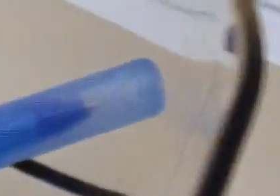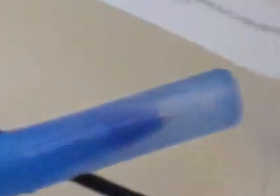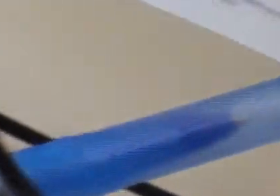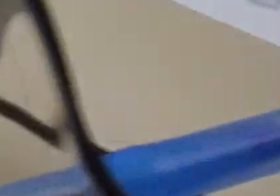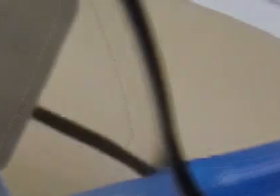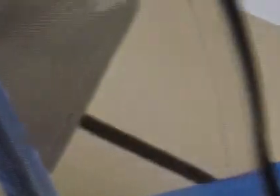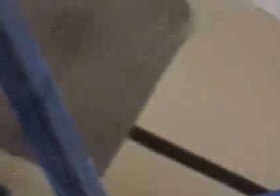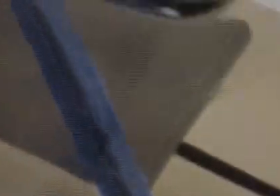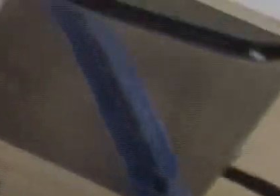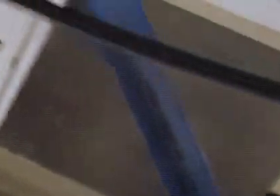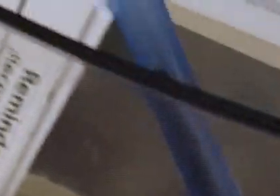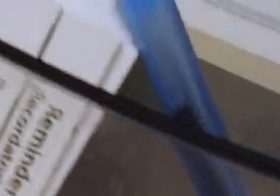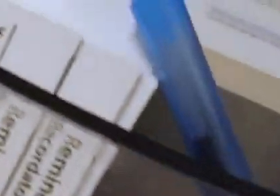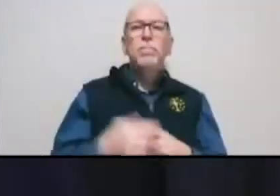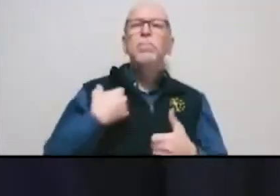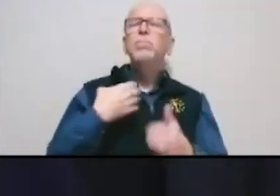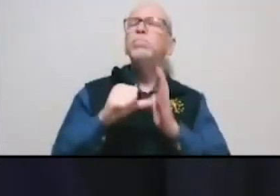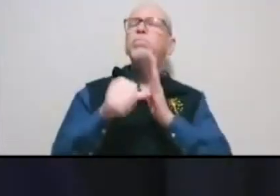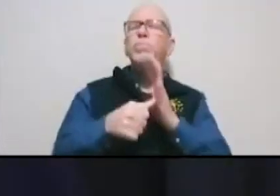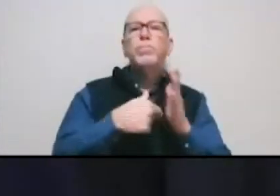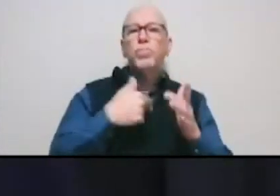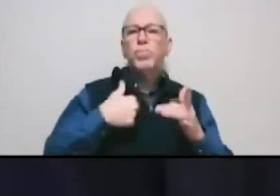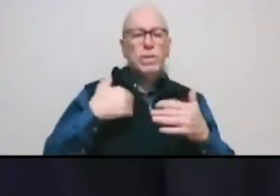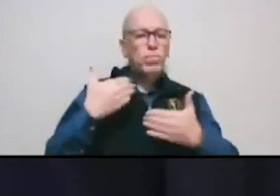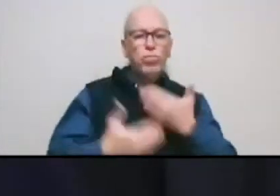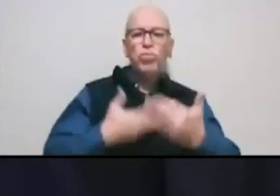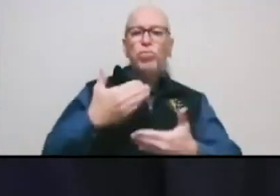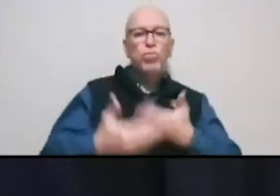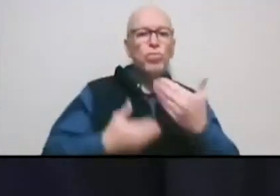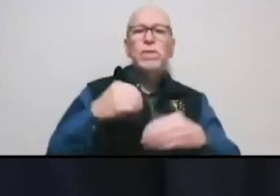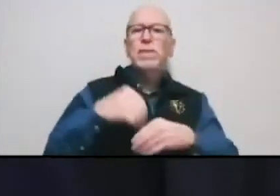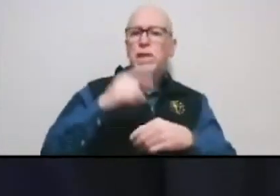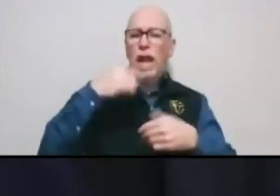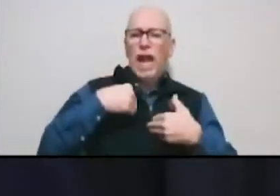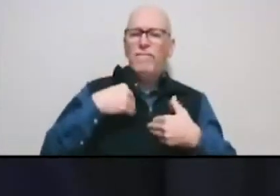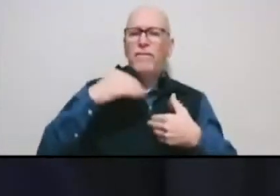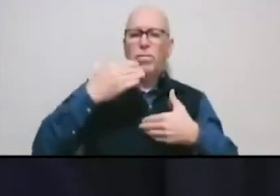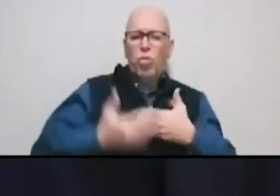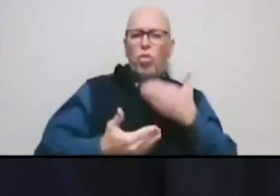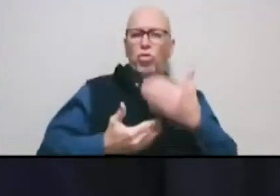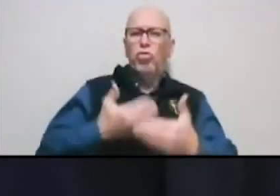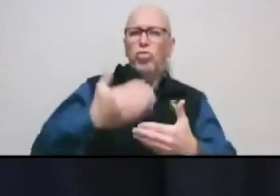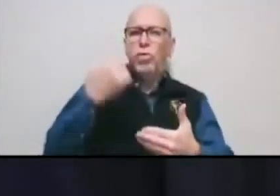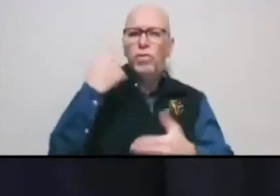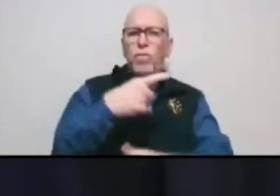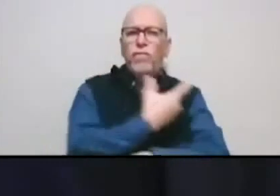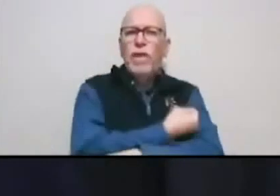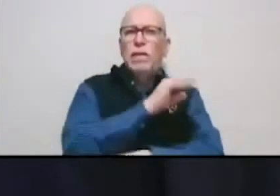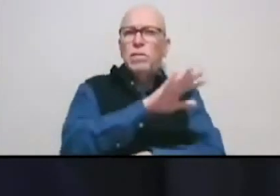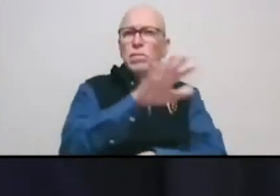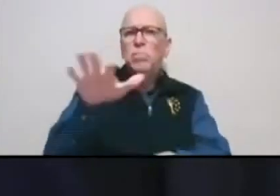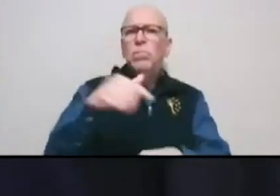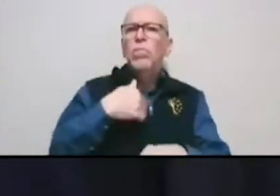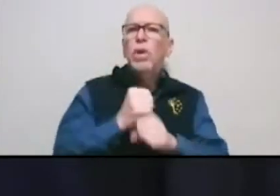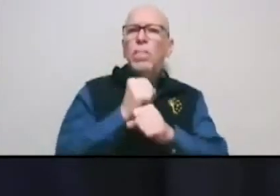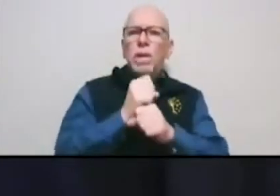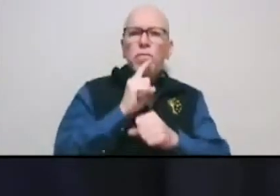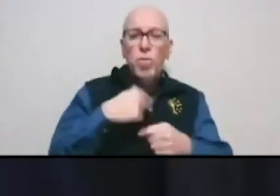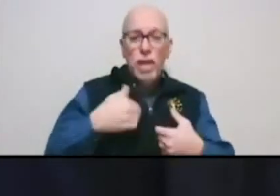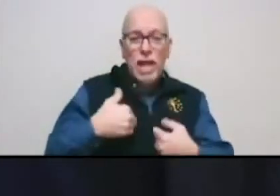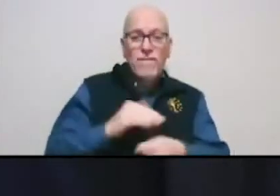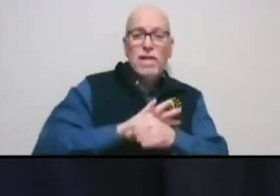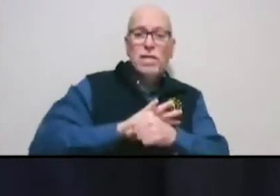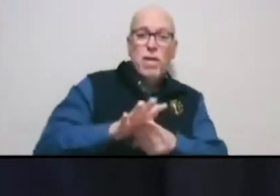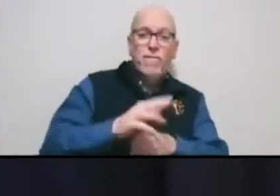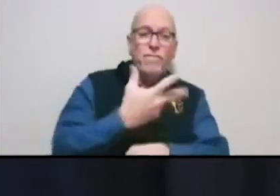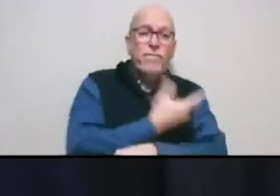facilities. I want to stress that we are moving in a very intentional order of eligibility for vaccine. We want to ensure that we have enough vaccine before we